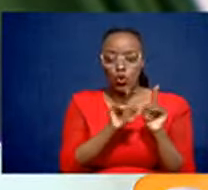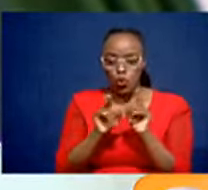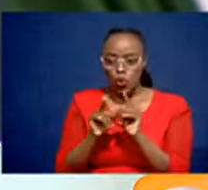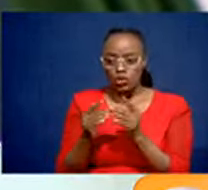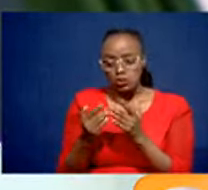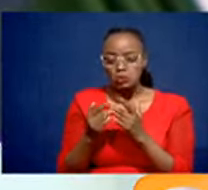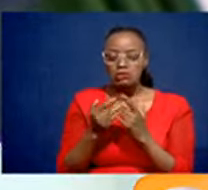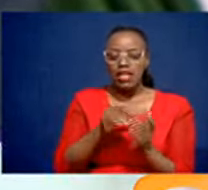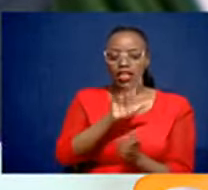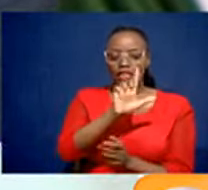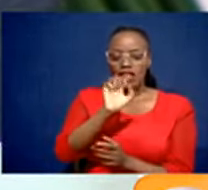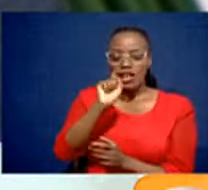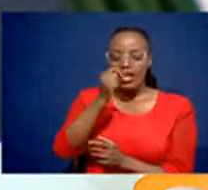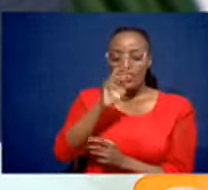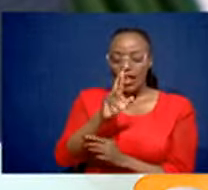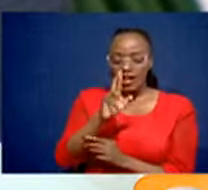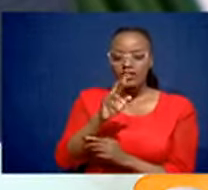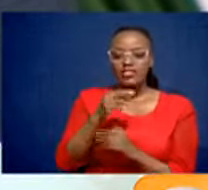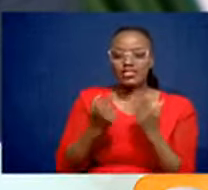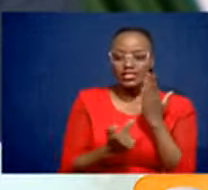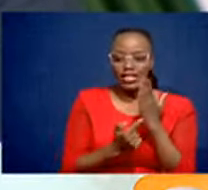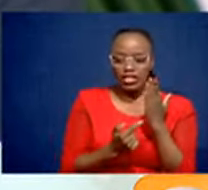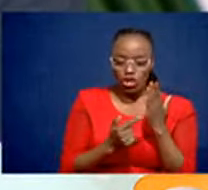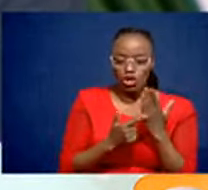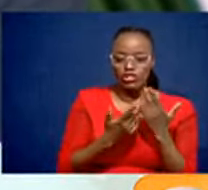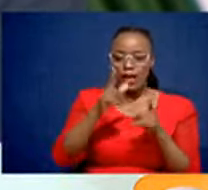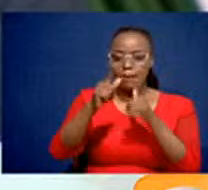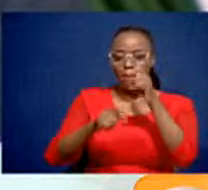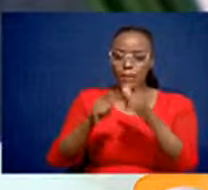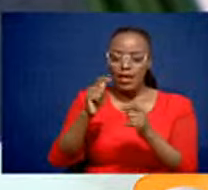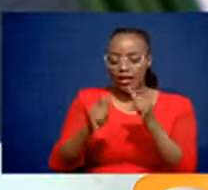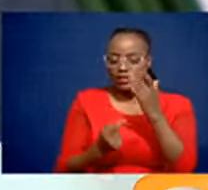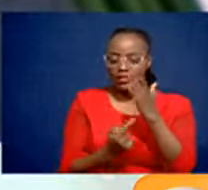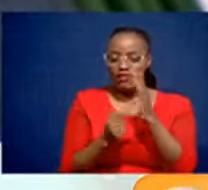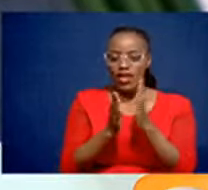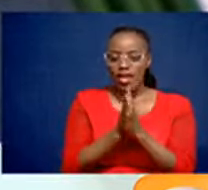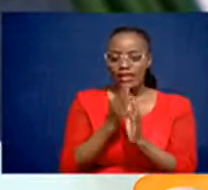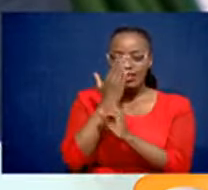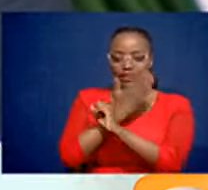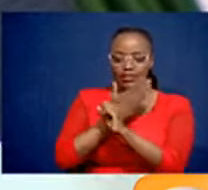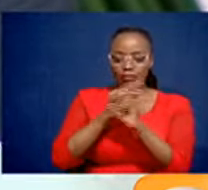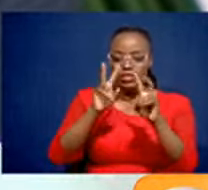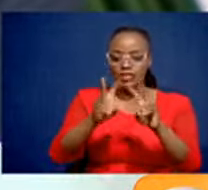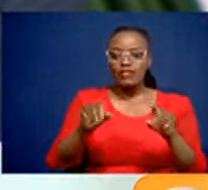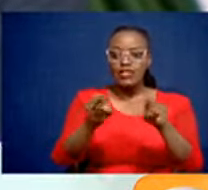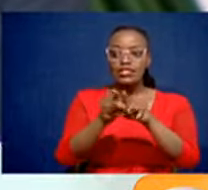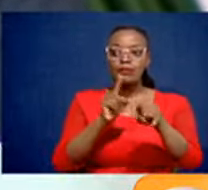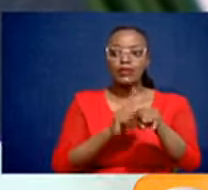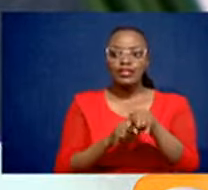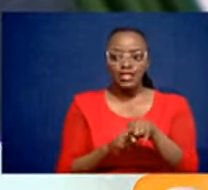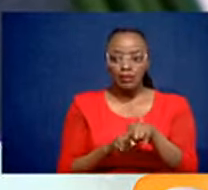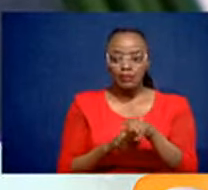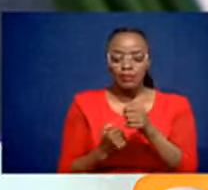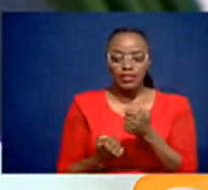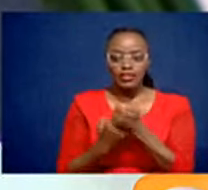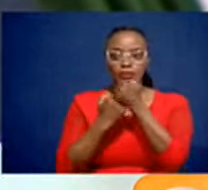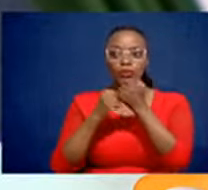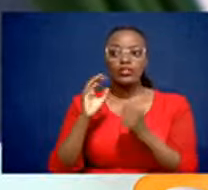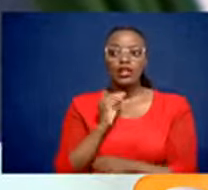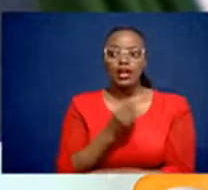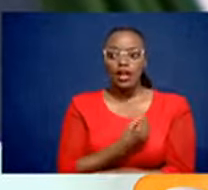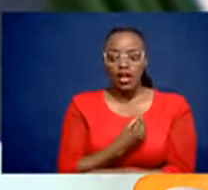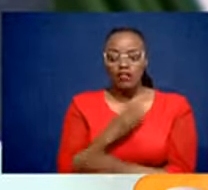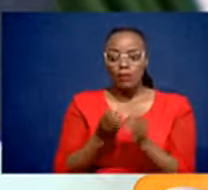leather technology, dairy technology, and meat inspection. Similarly, our support